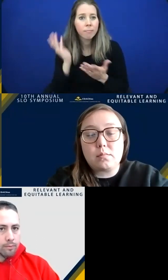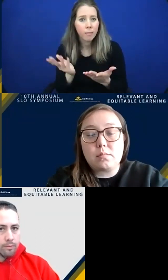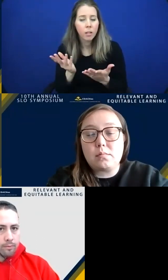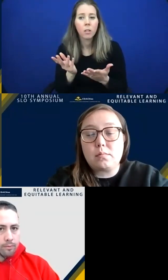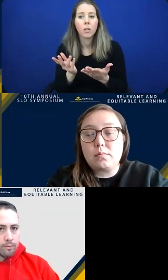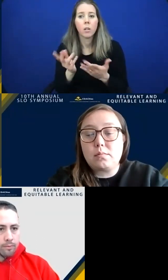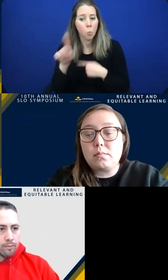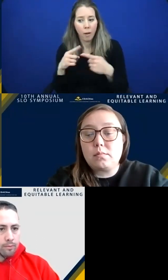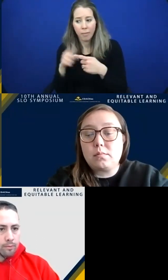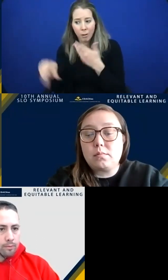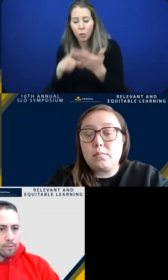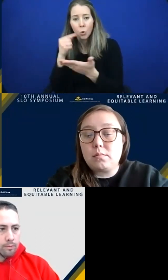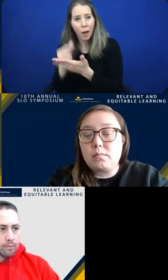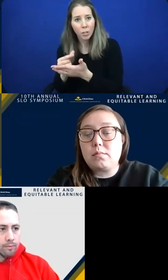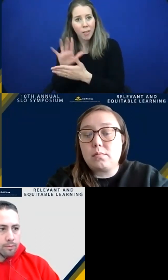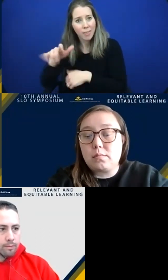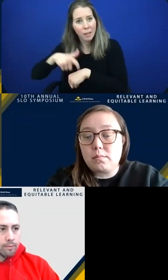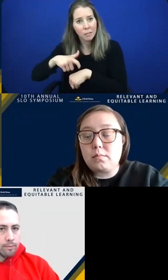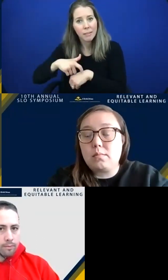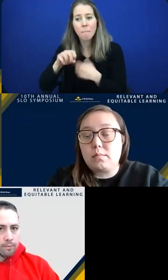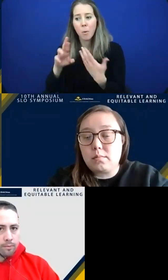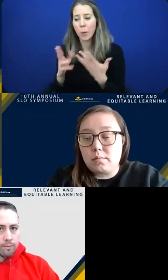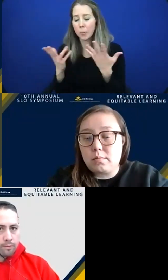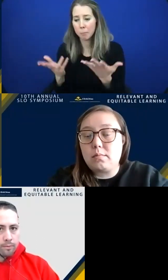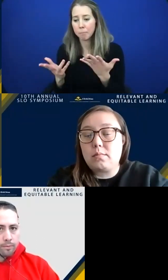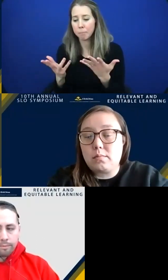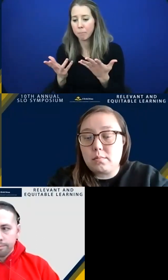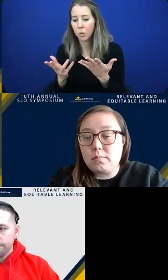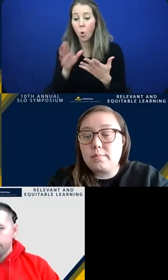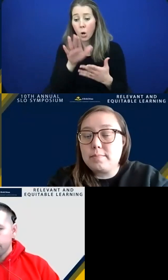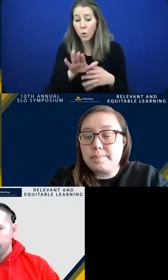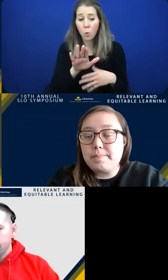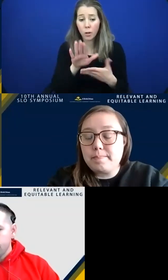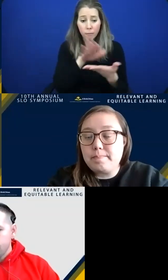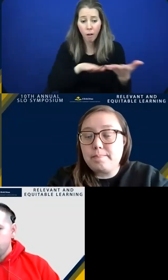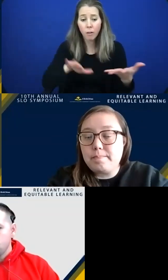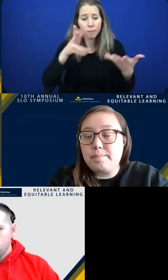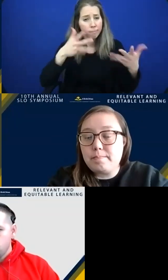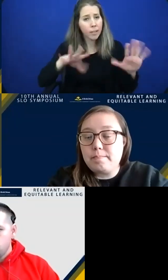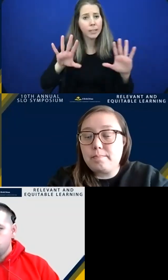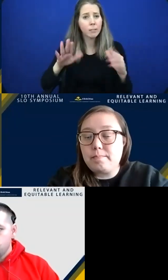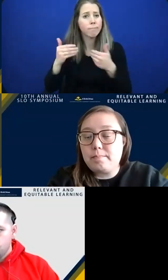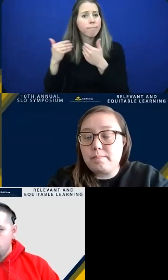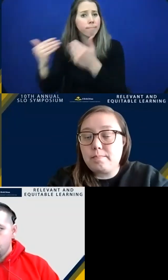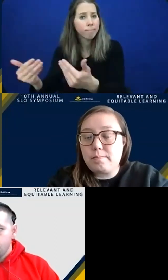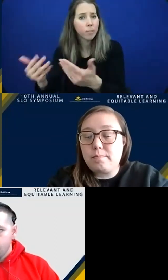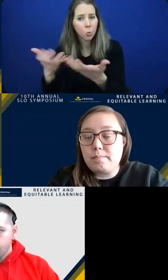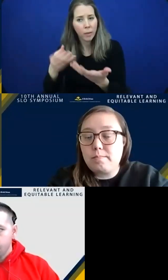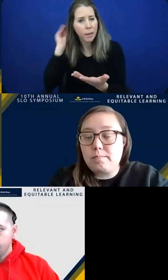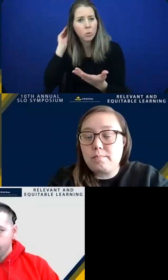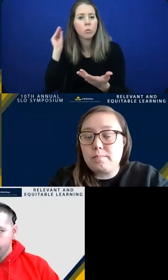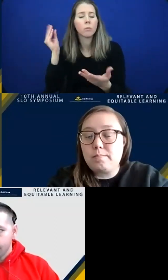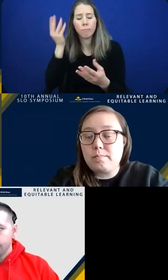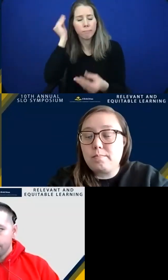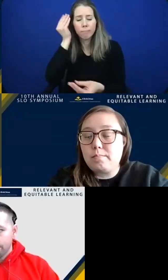as graduates at their time or just after they leave your institution. You know, I think everybody can kind of talk about, okay, how